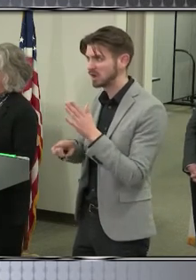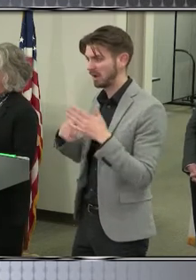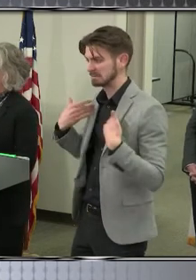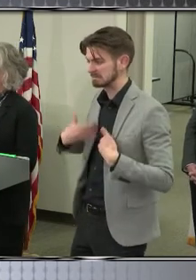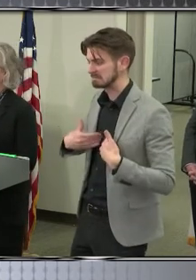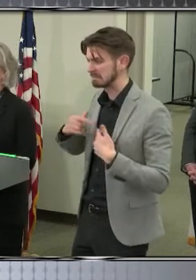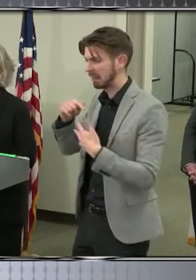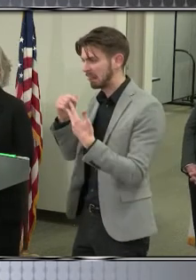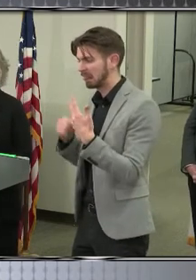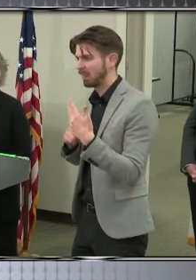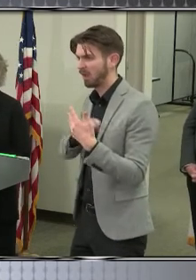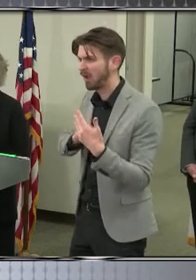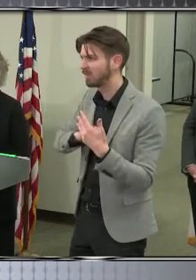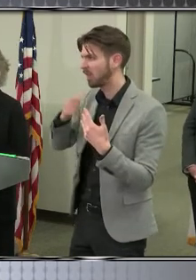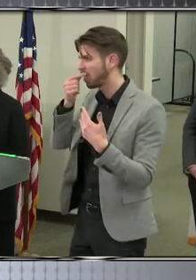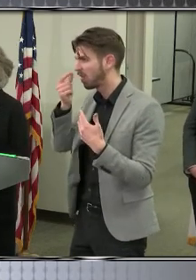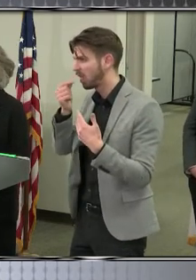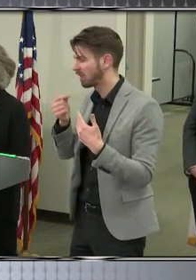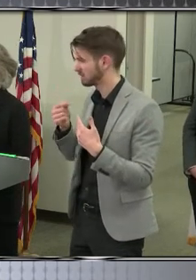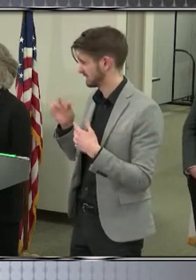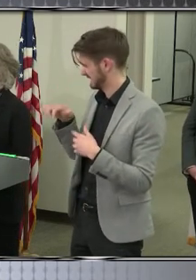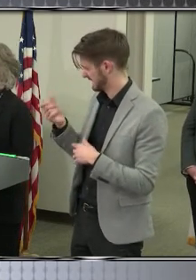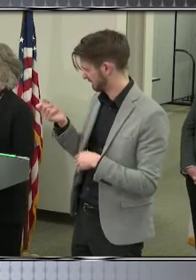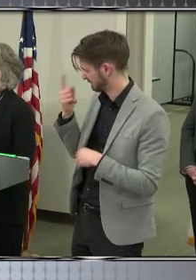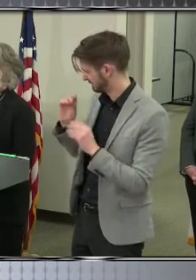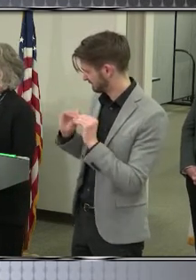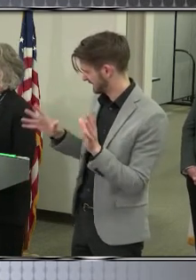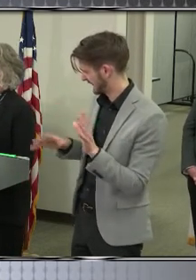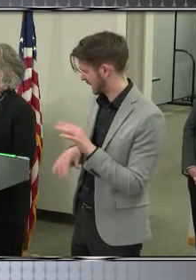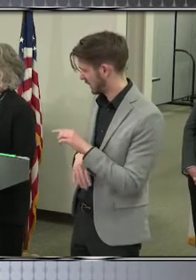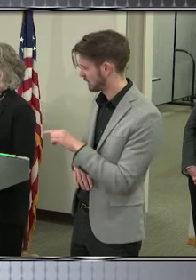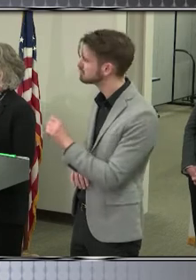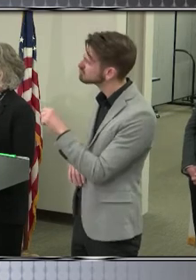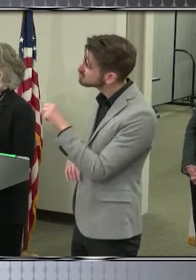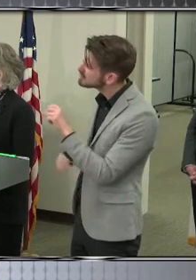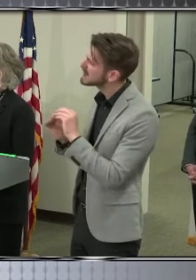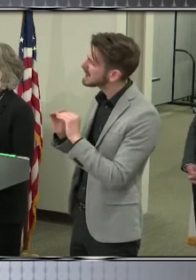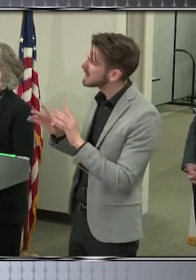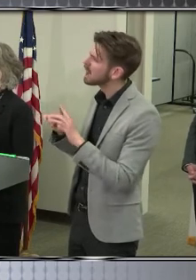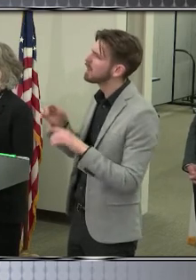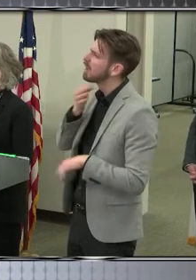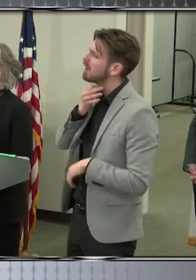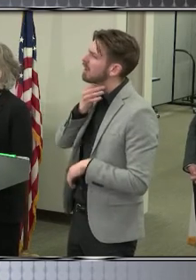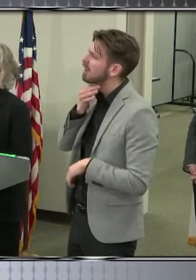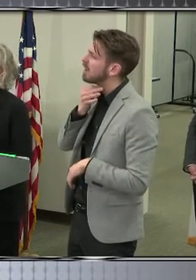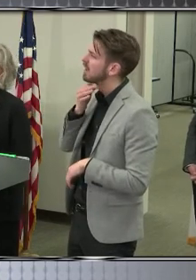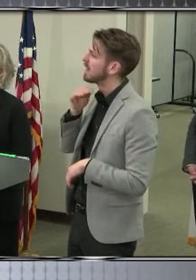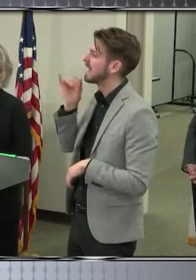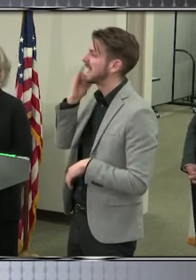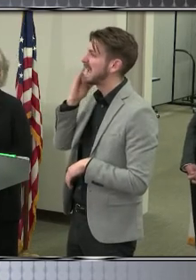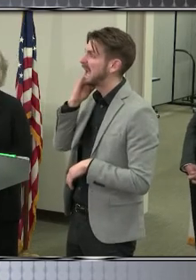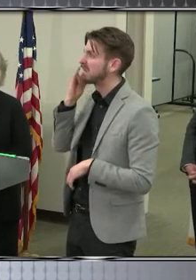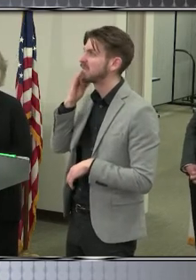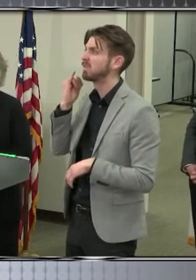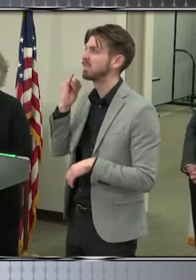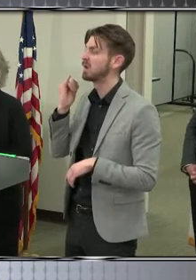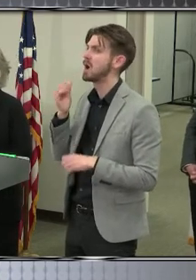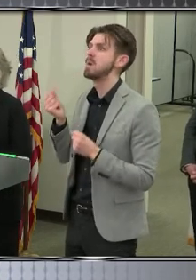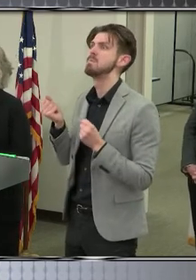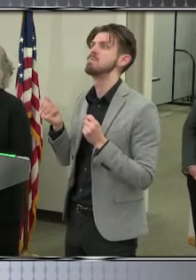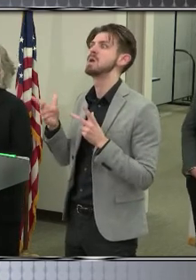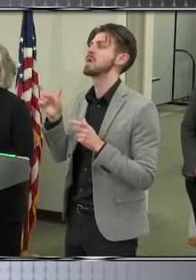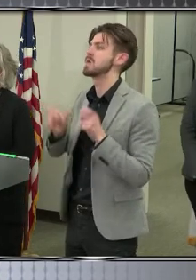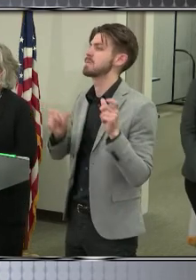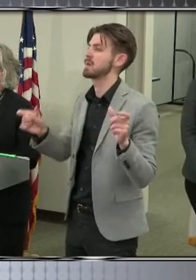question? It does. It's just that at some point, let's say we do have a large number. Will the hospitals be